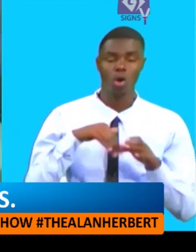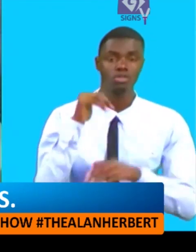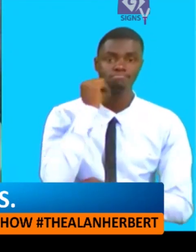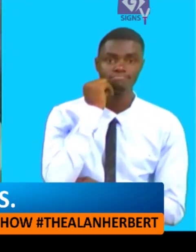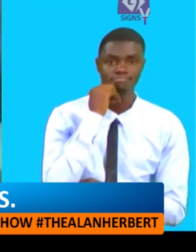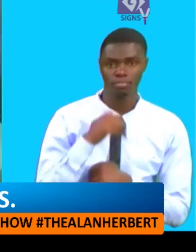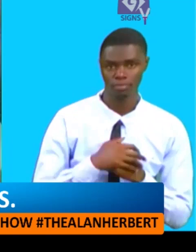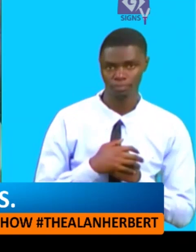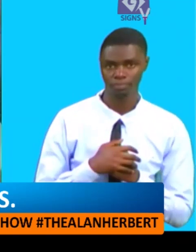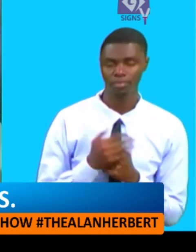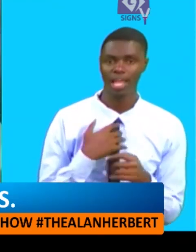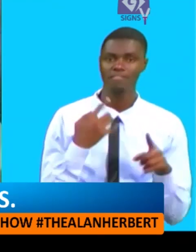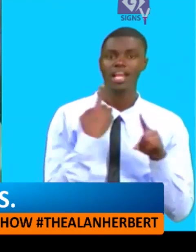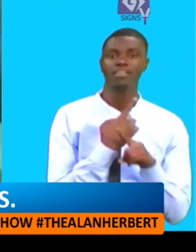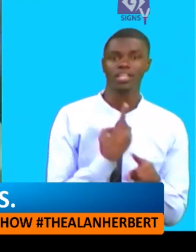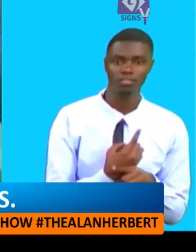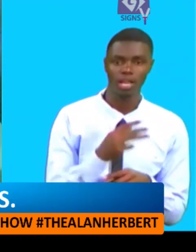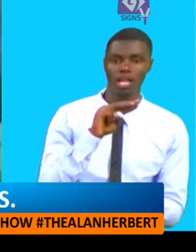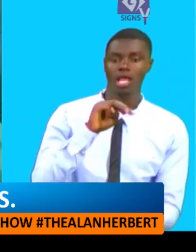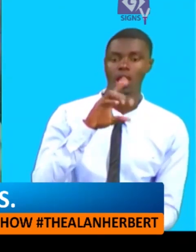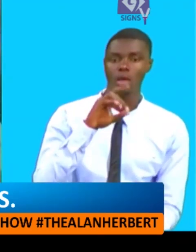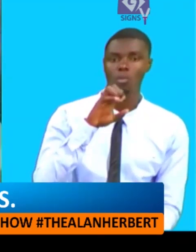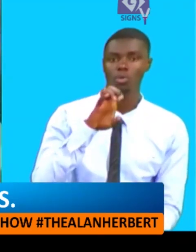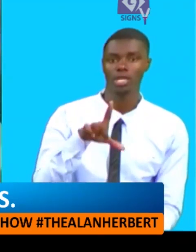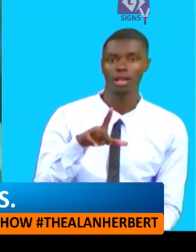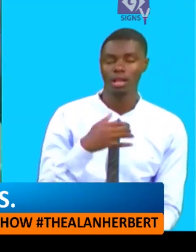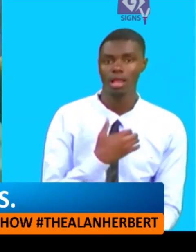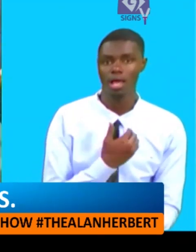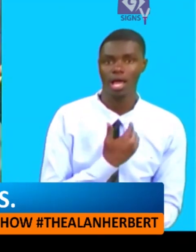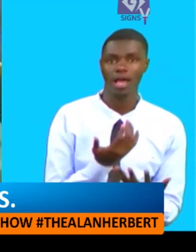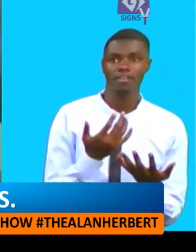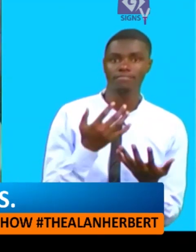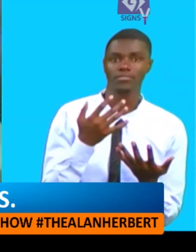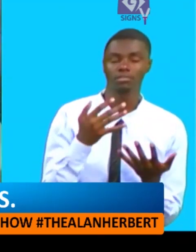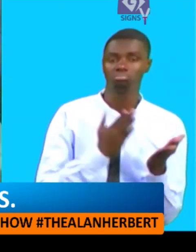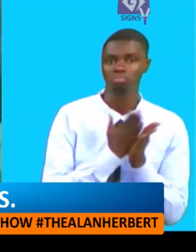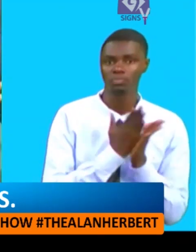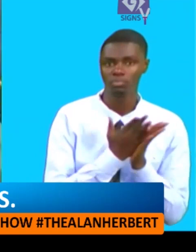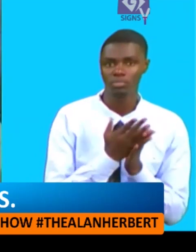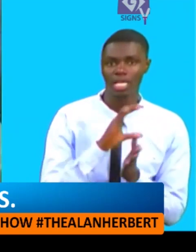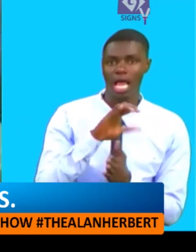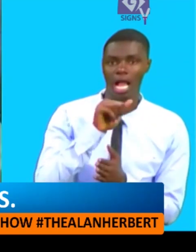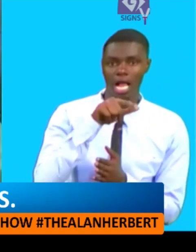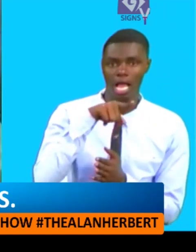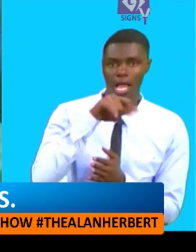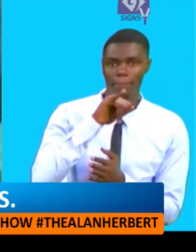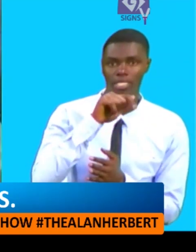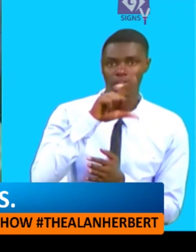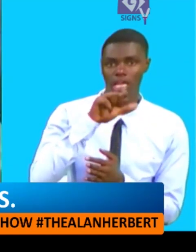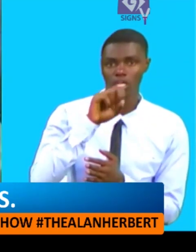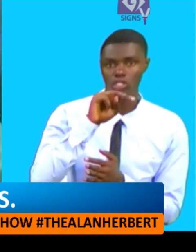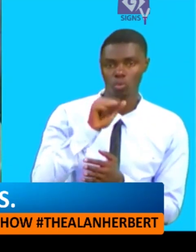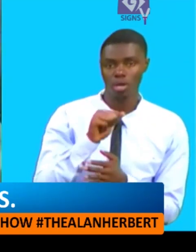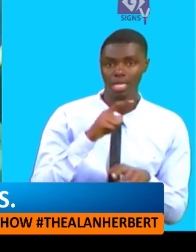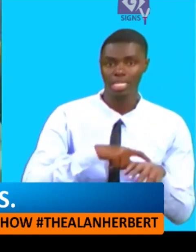outpatients, there are various models that you can use. We have fee-for-service, we have fixed fee-for-service, we have capitation. Yeah.